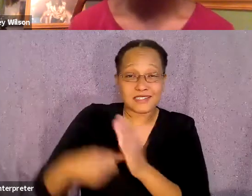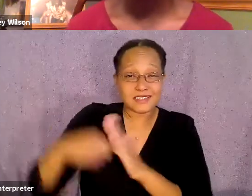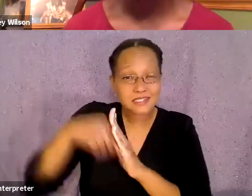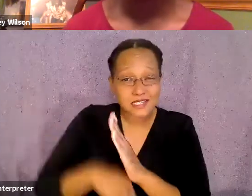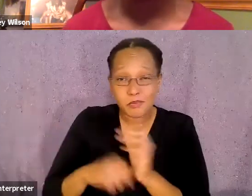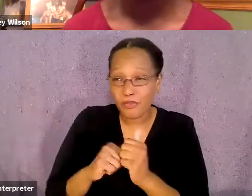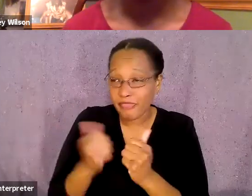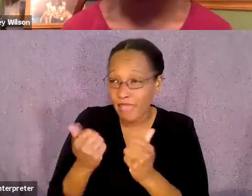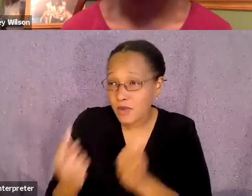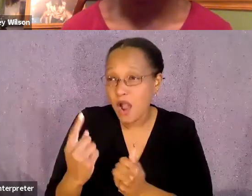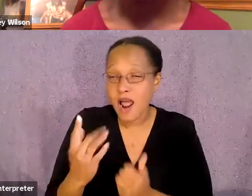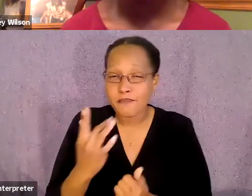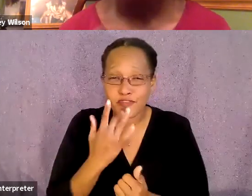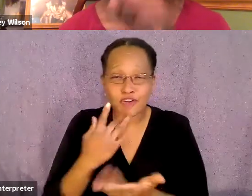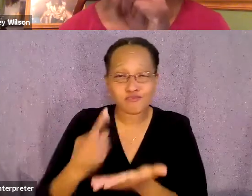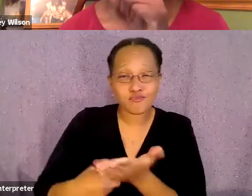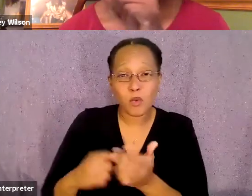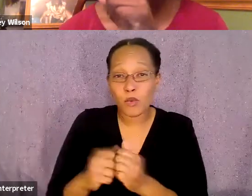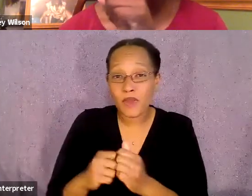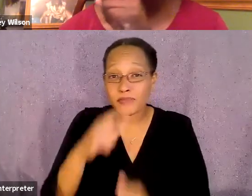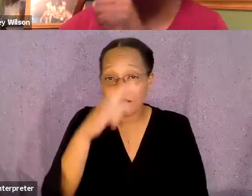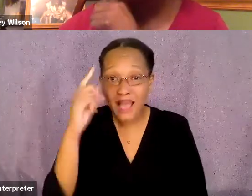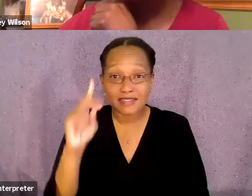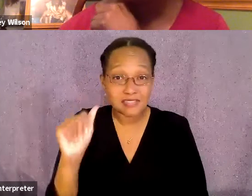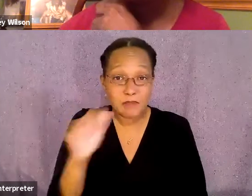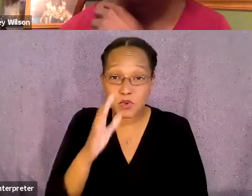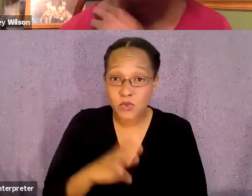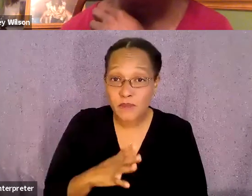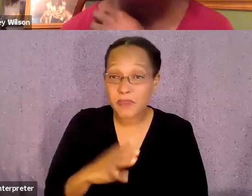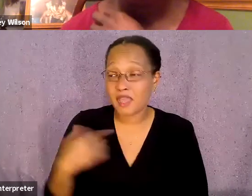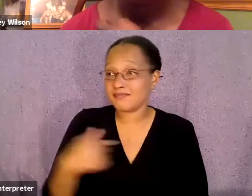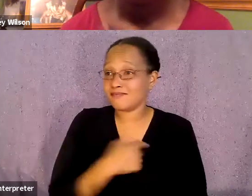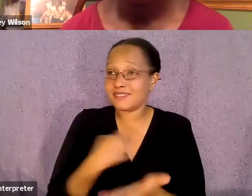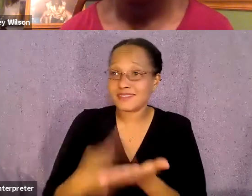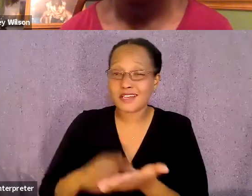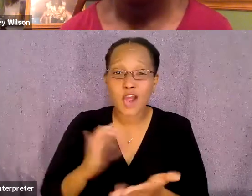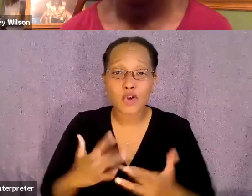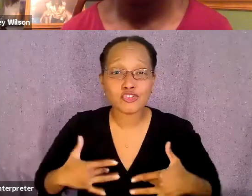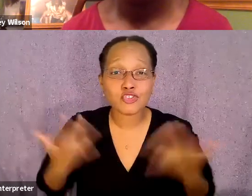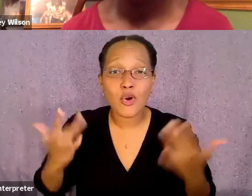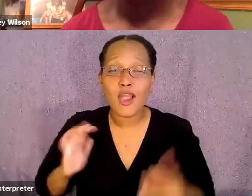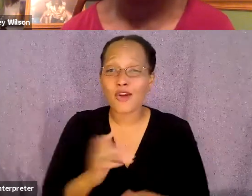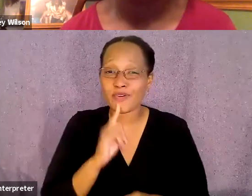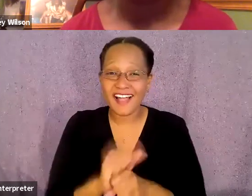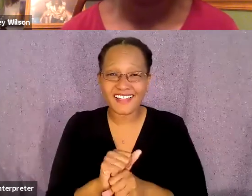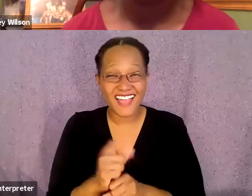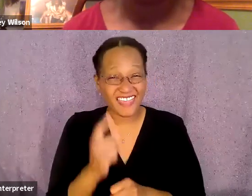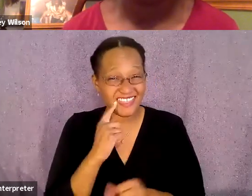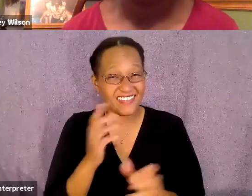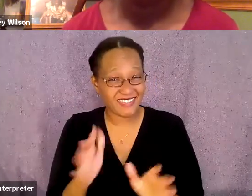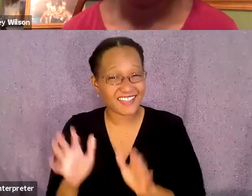our joy, talking about our truths and our realities. And I think that's it for us, you know, when it comes to